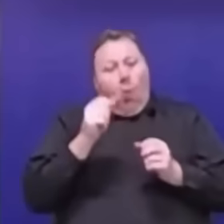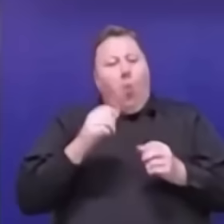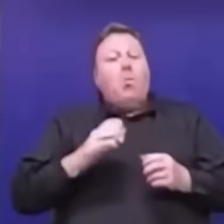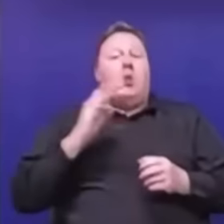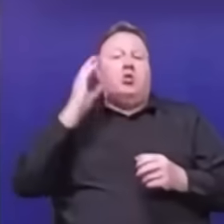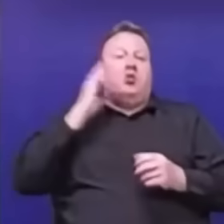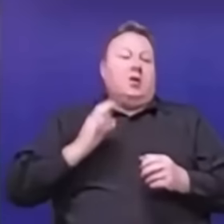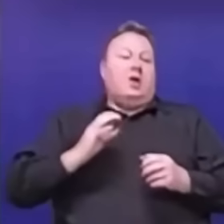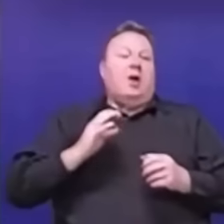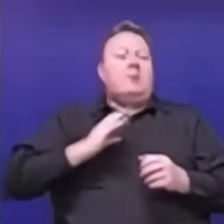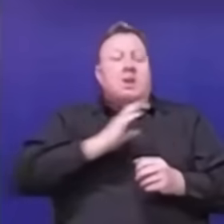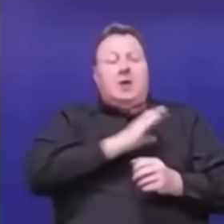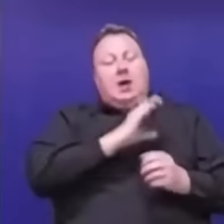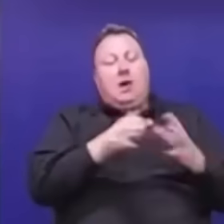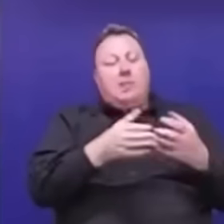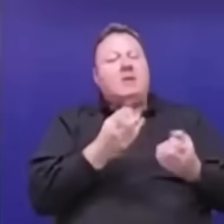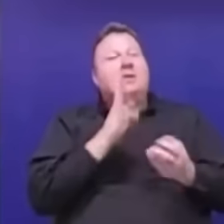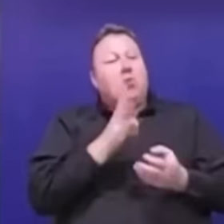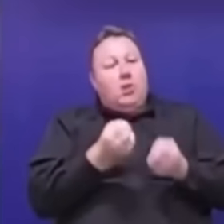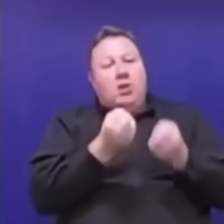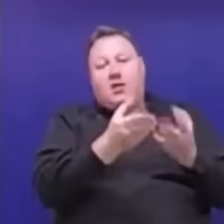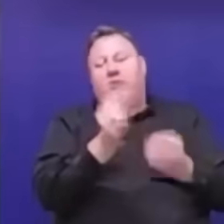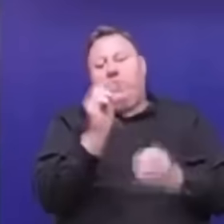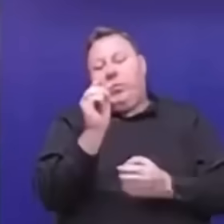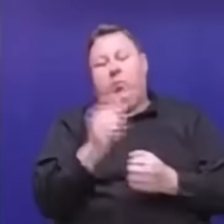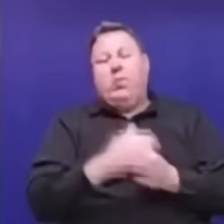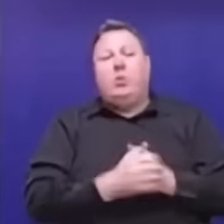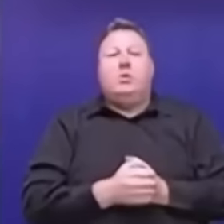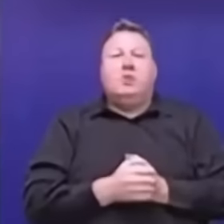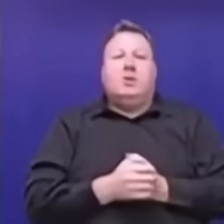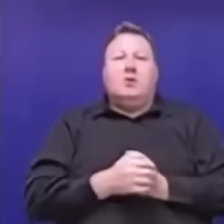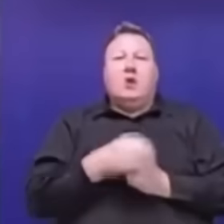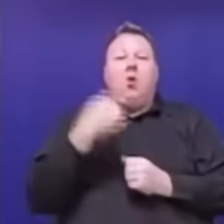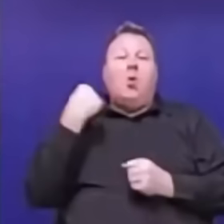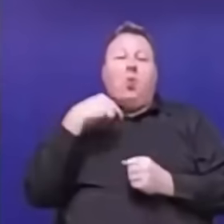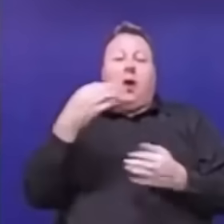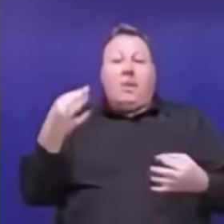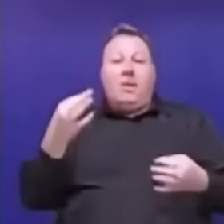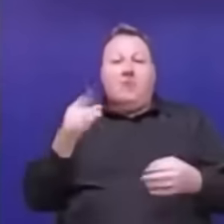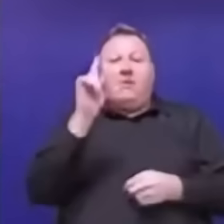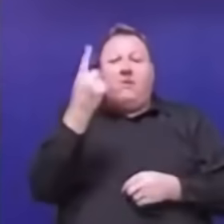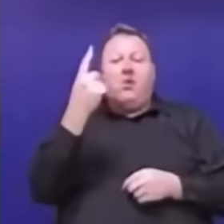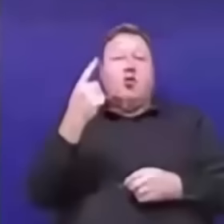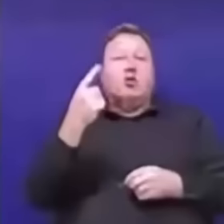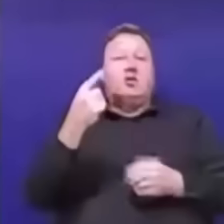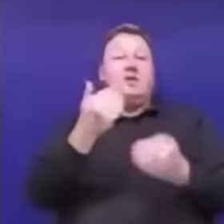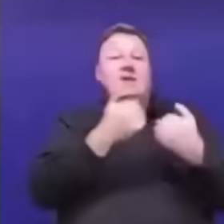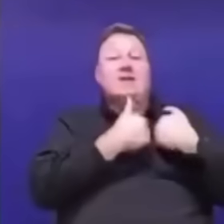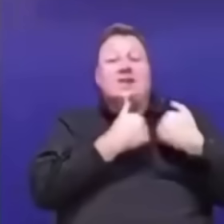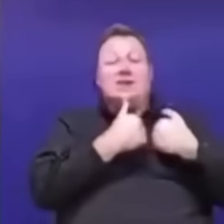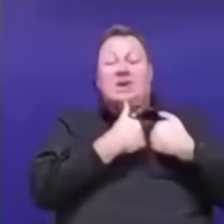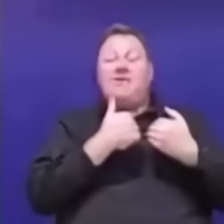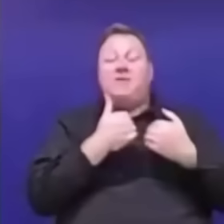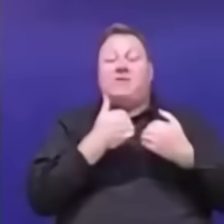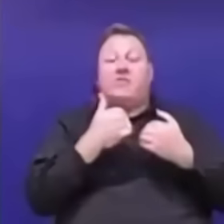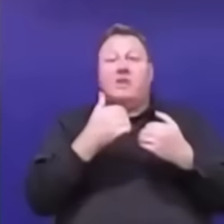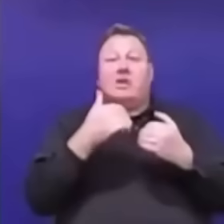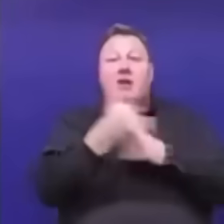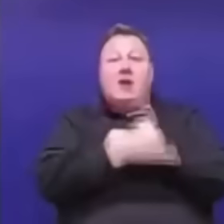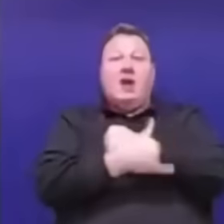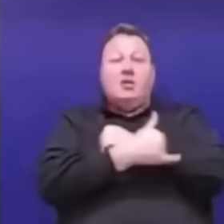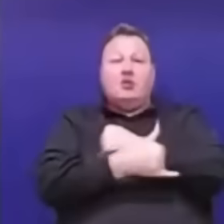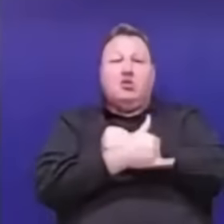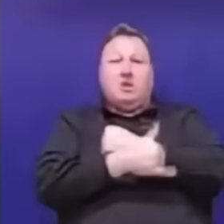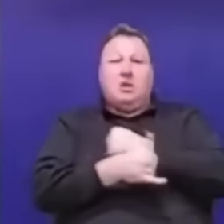By implementing the revised white paper, we will introduce the first safe country principle to end the practice of asylum seekers picking